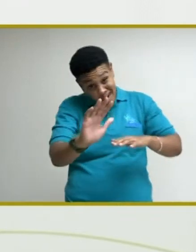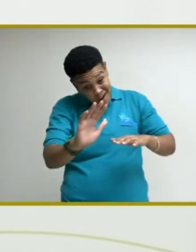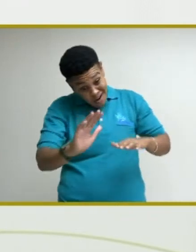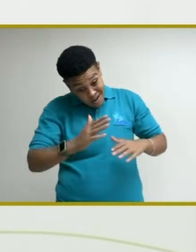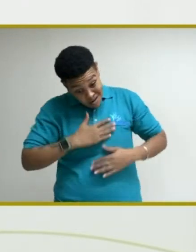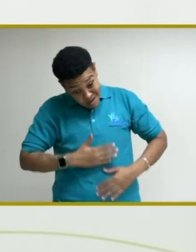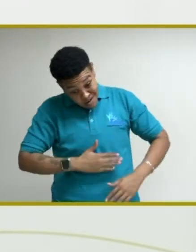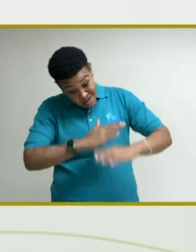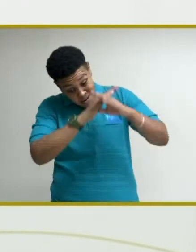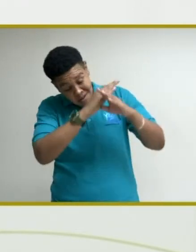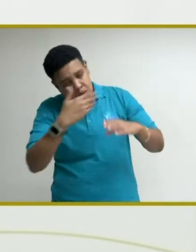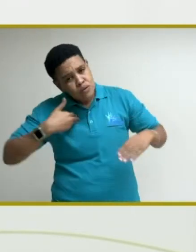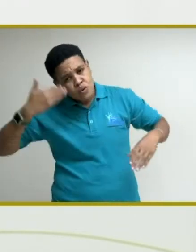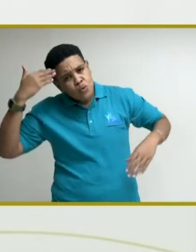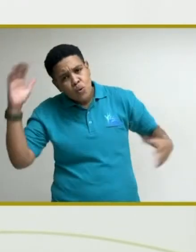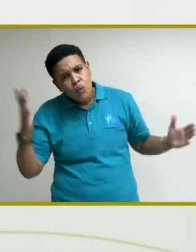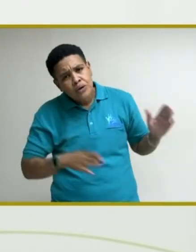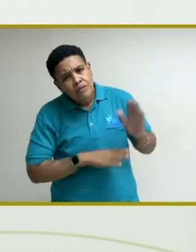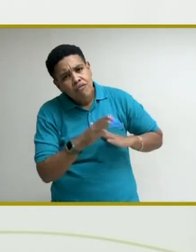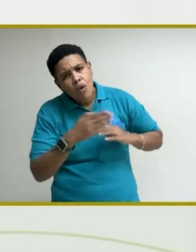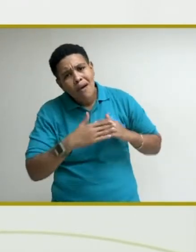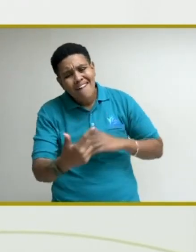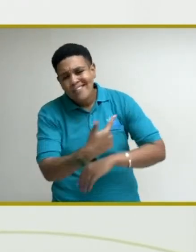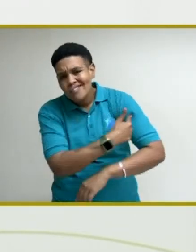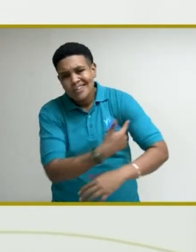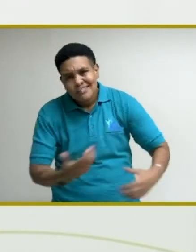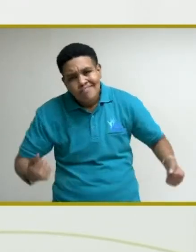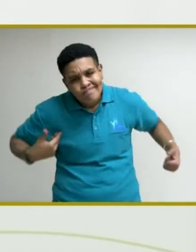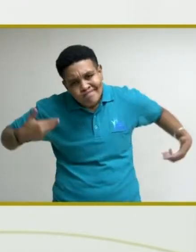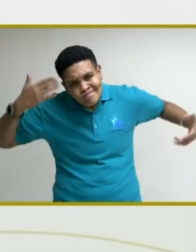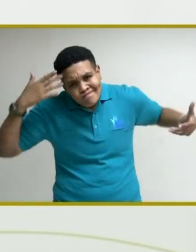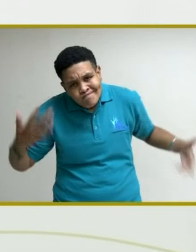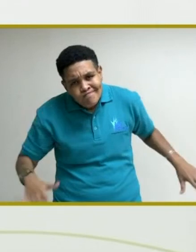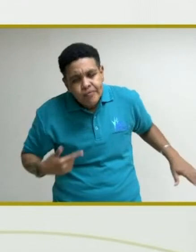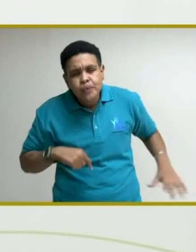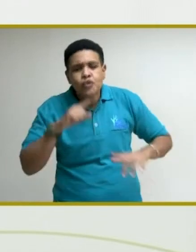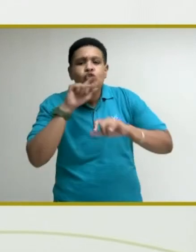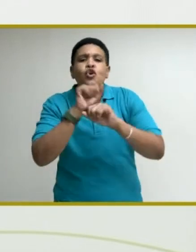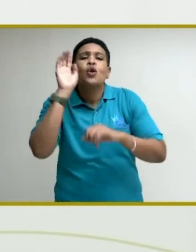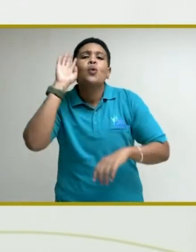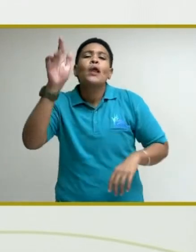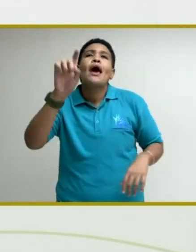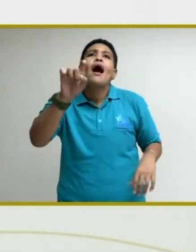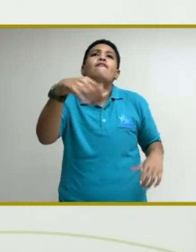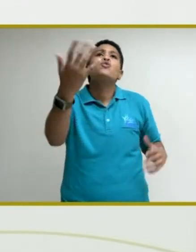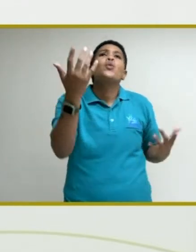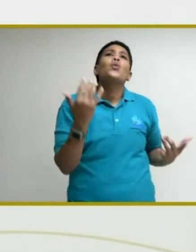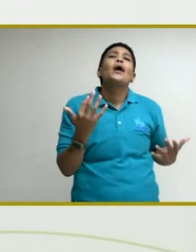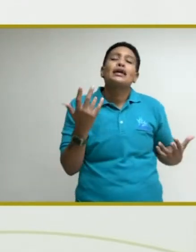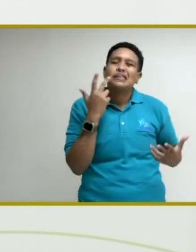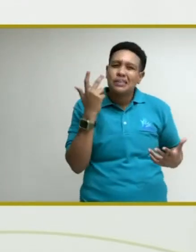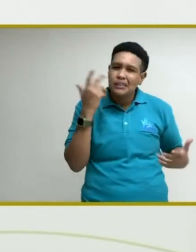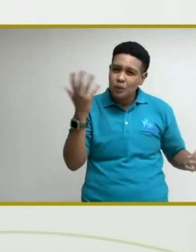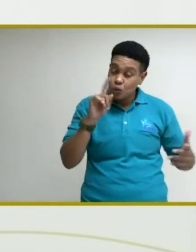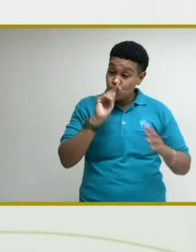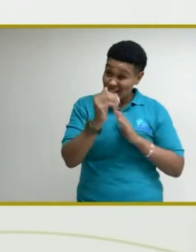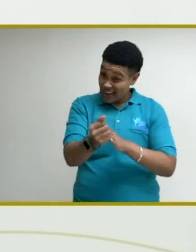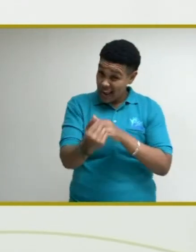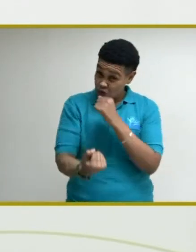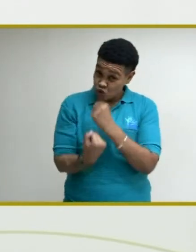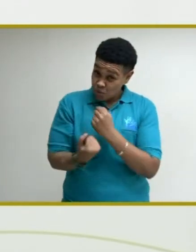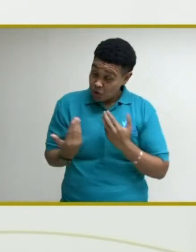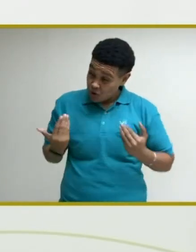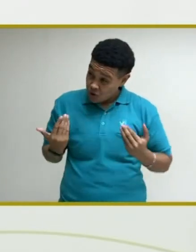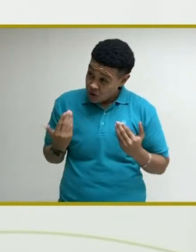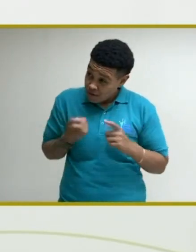develop after taking the vaccines. And we certainly would have to wait to see what is the guidance that